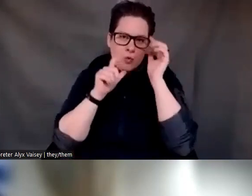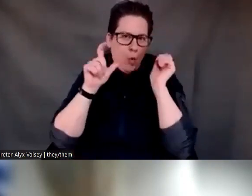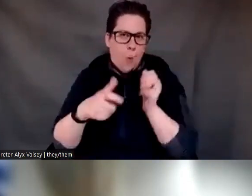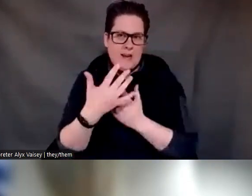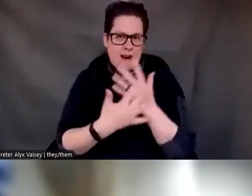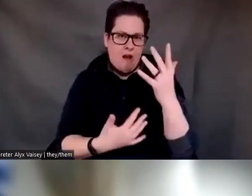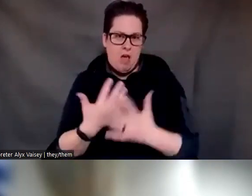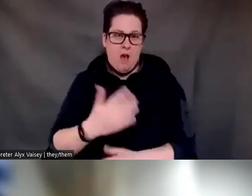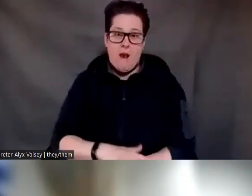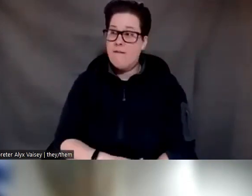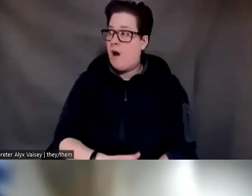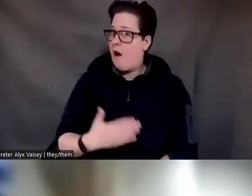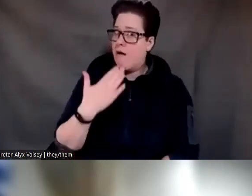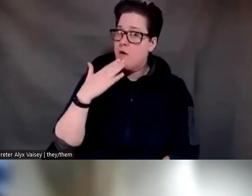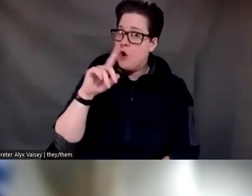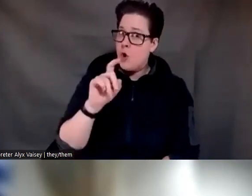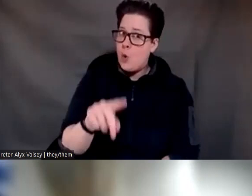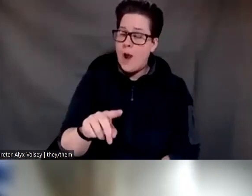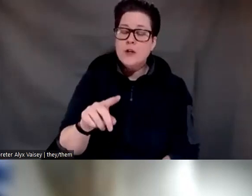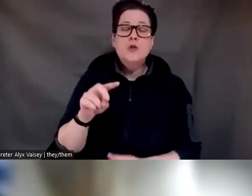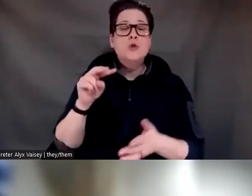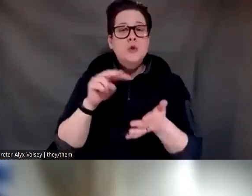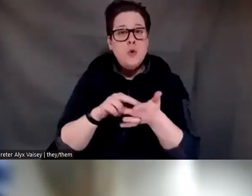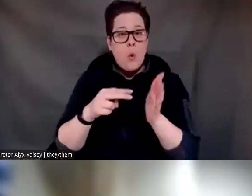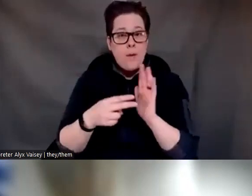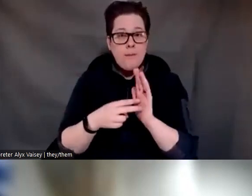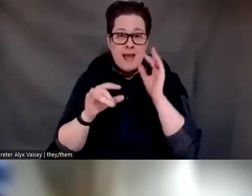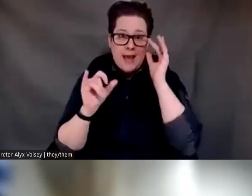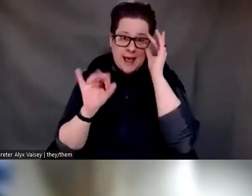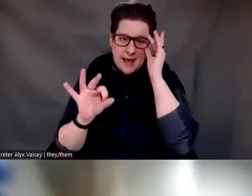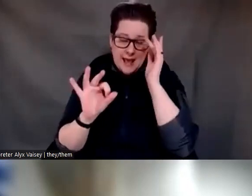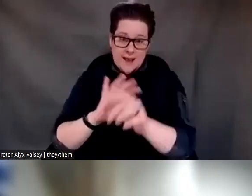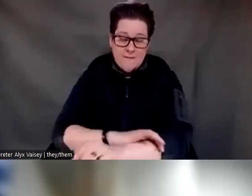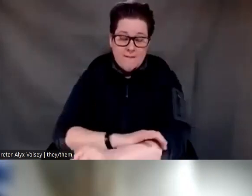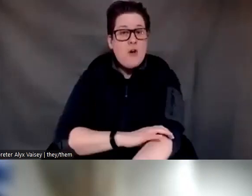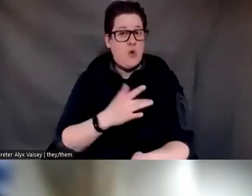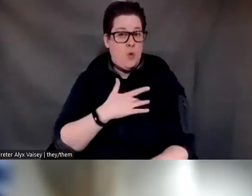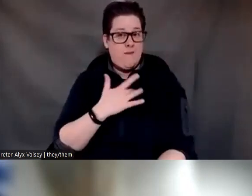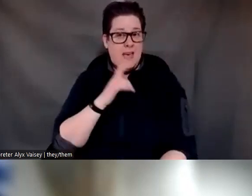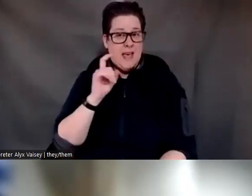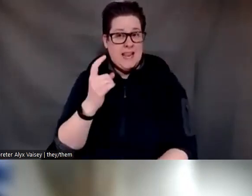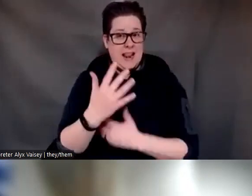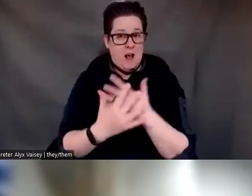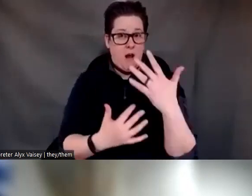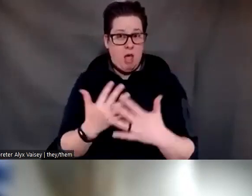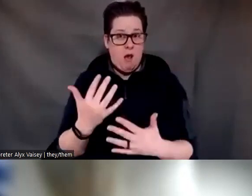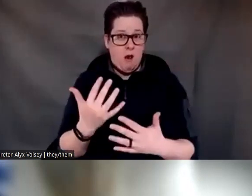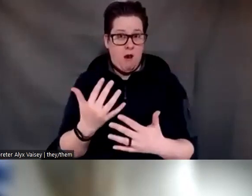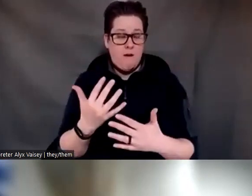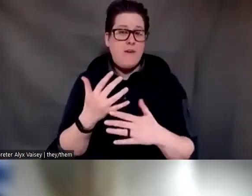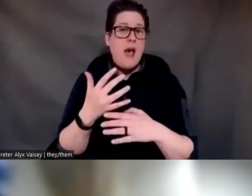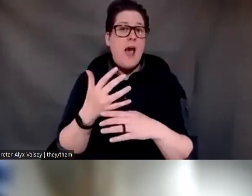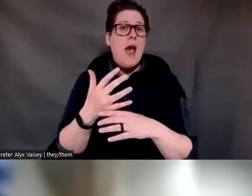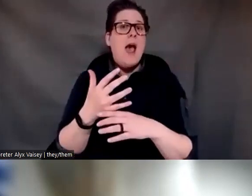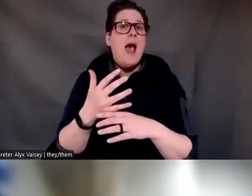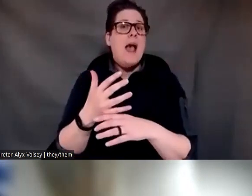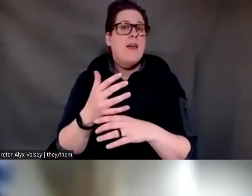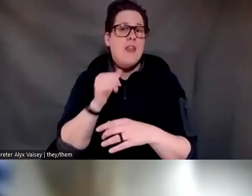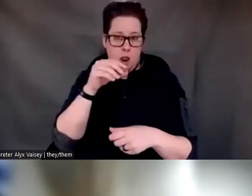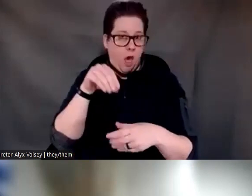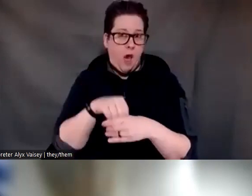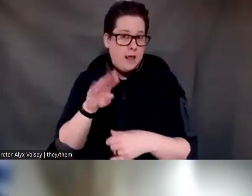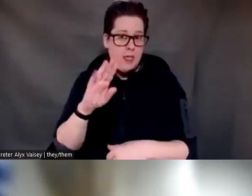That was a very good question. So what I'm hearing is if you feel like you need gloves, make sure you have them before you take out the FIT kit.